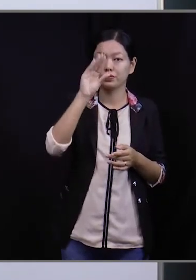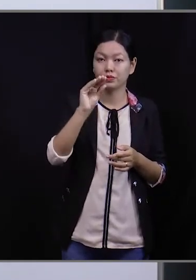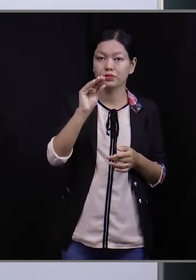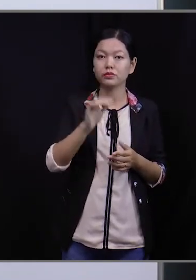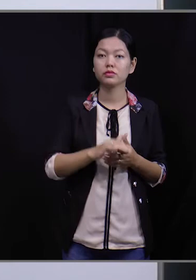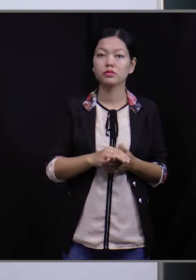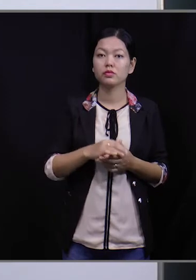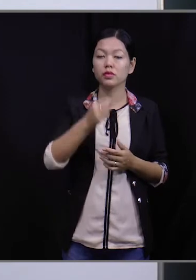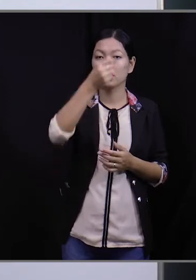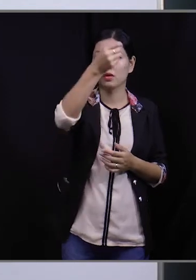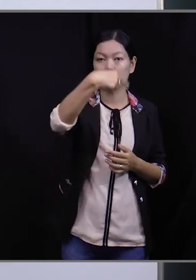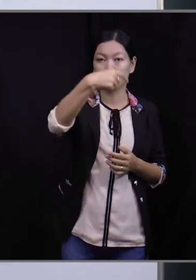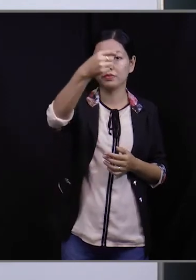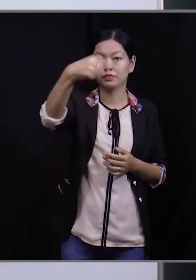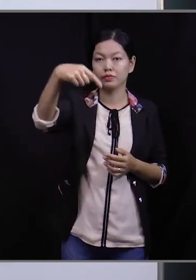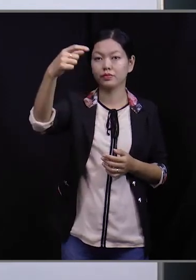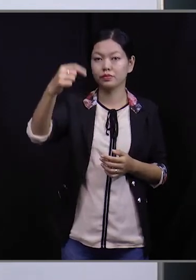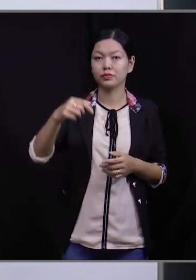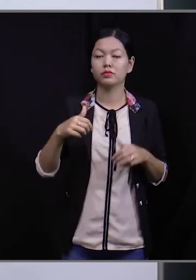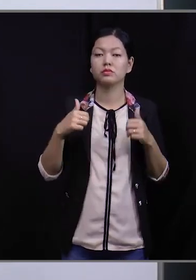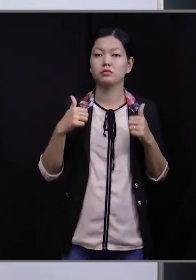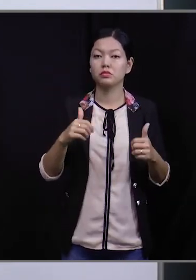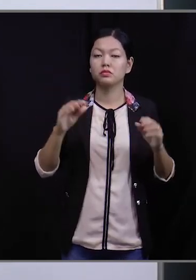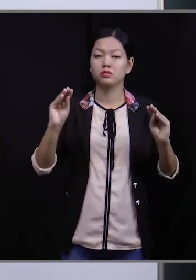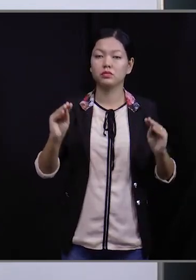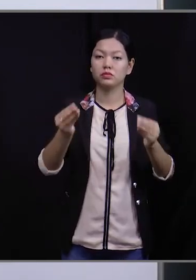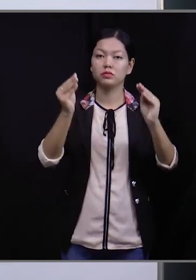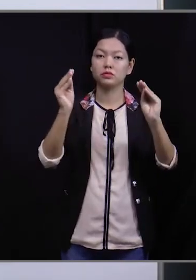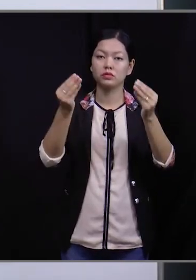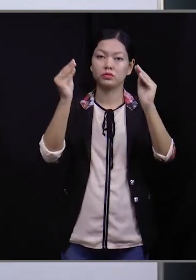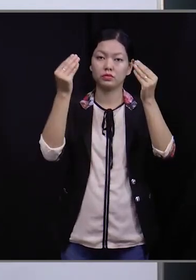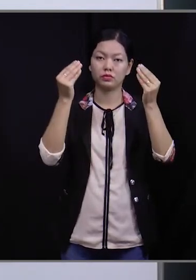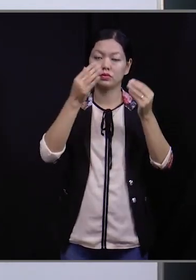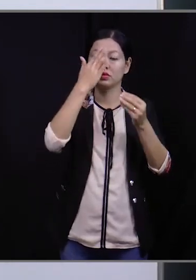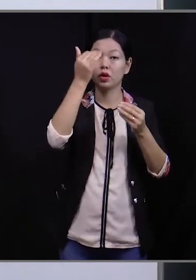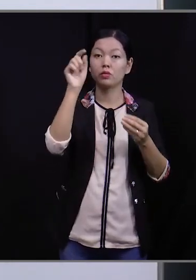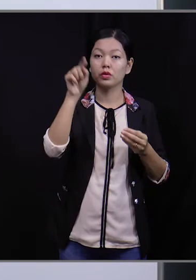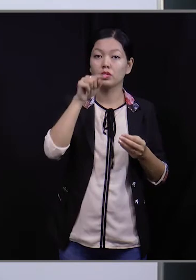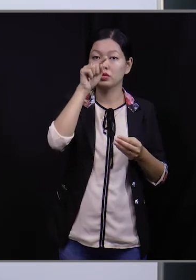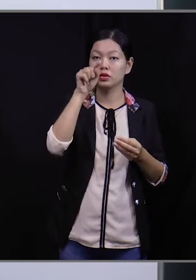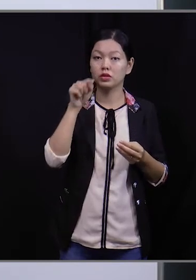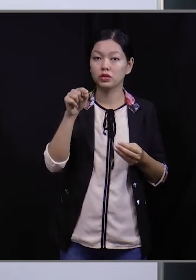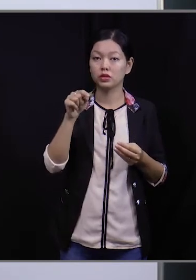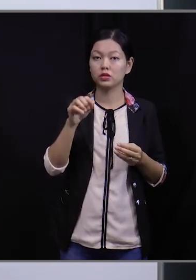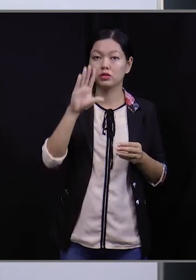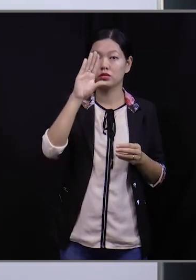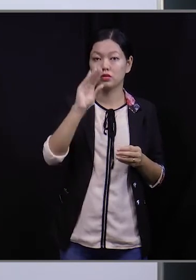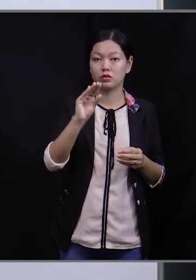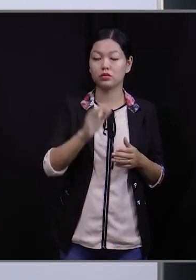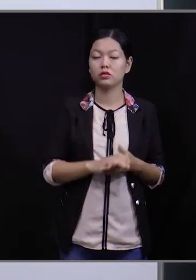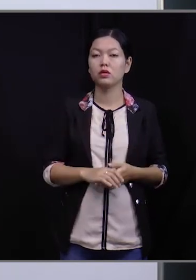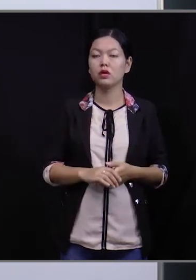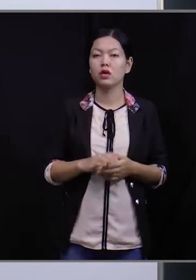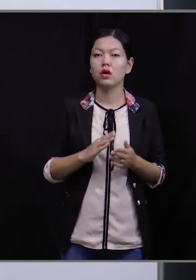the lending capacity of the commercial bank will be more or not. In the first place, they were